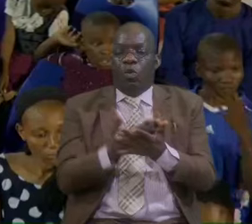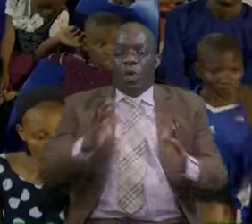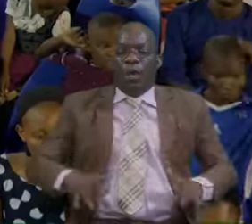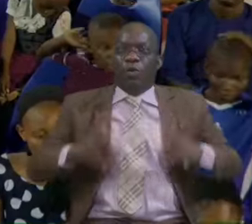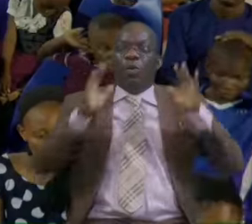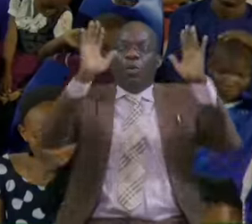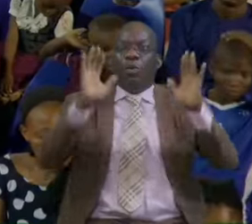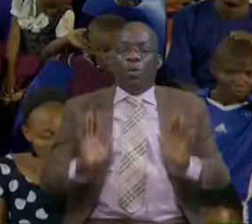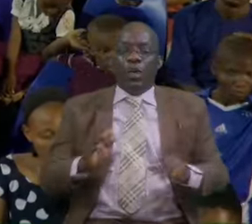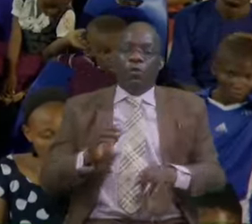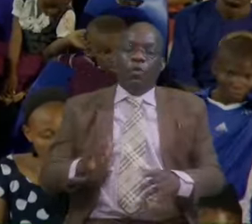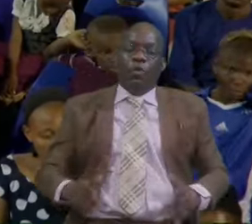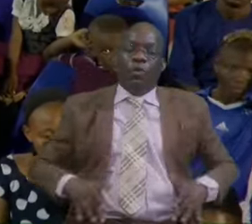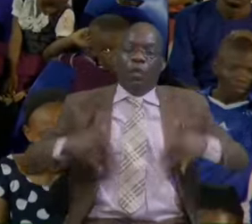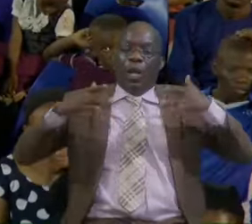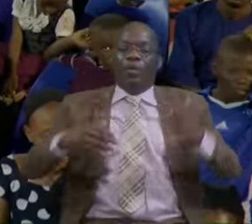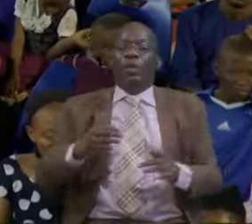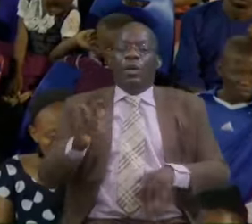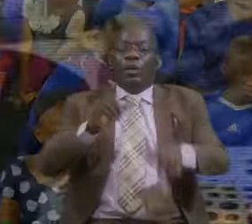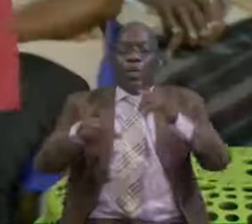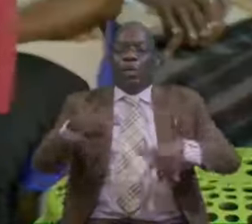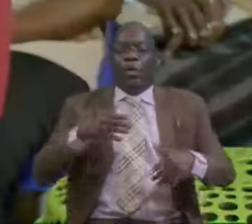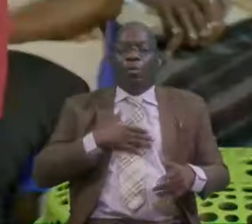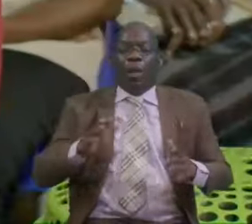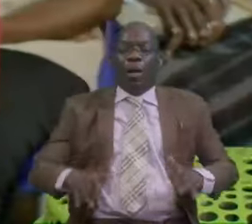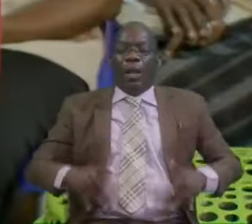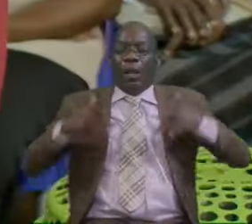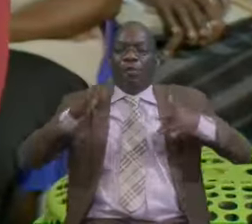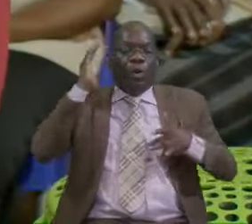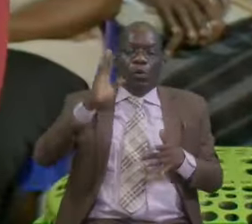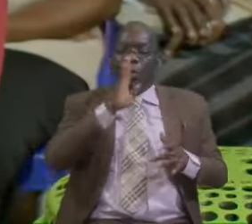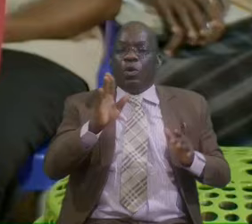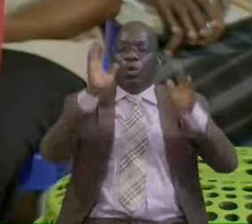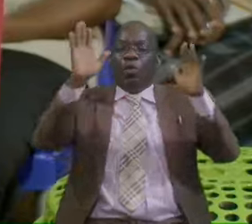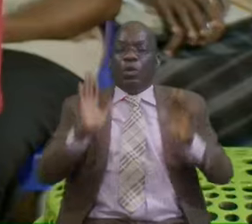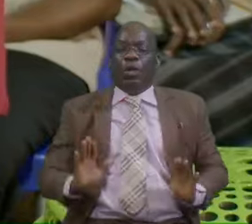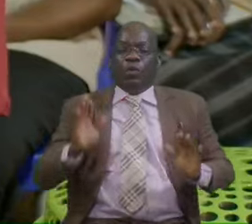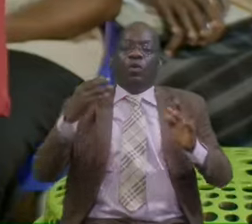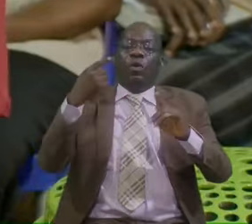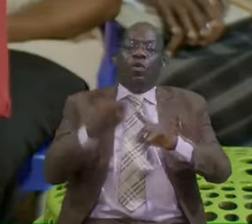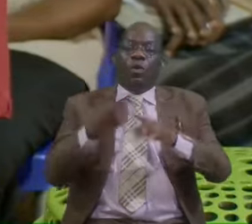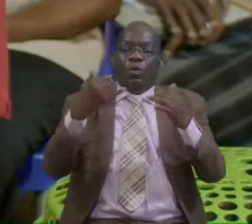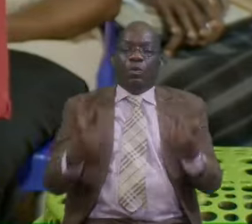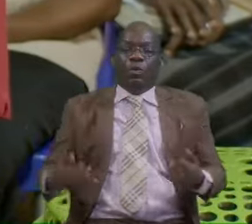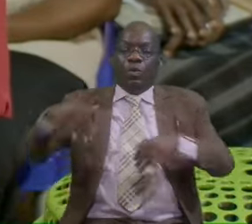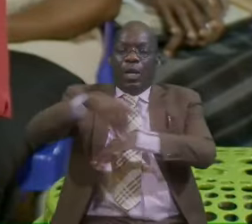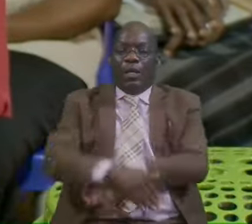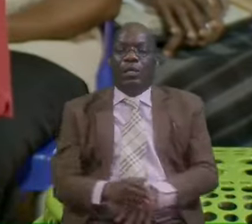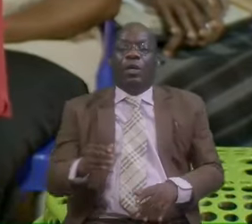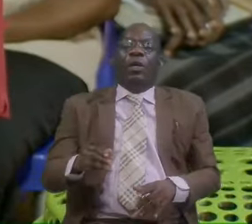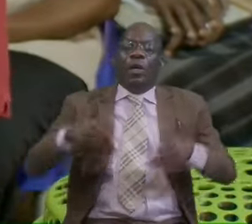life. My life will be wonderful from tonight. Let the heavens hear